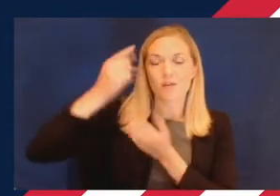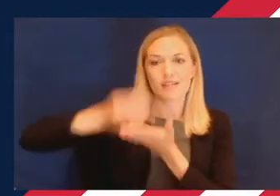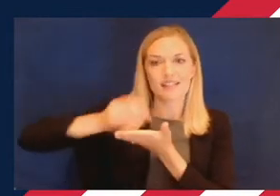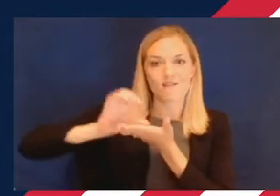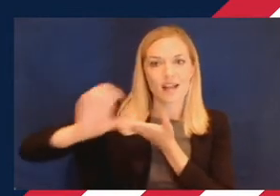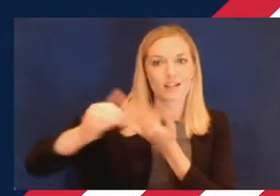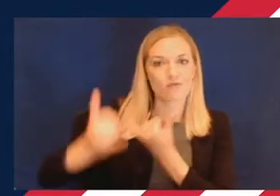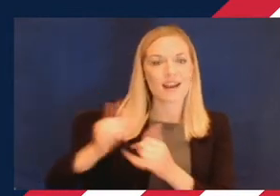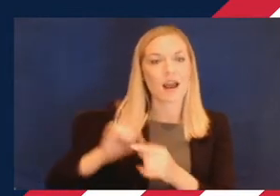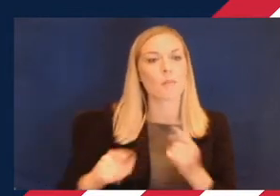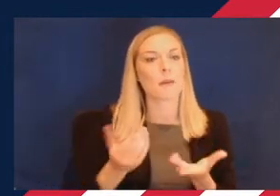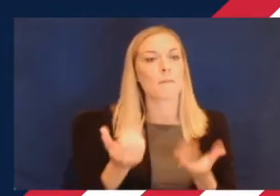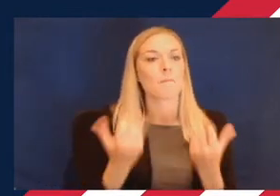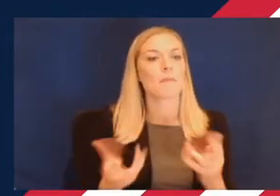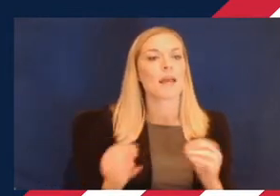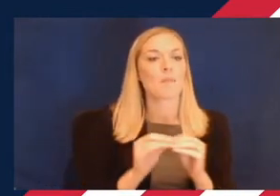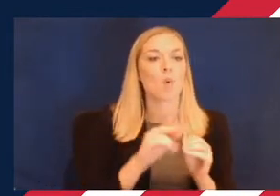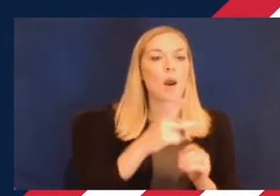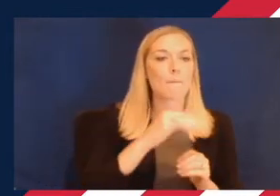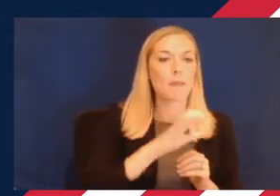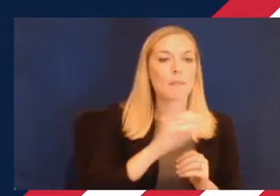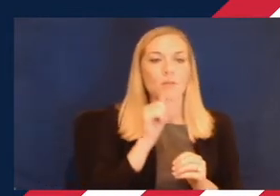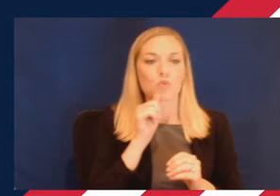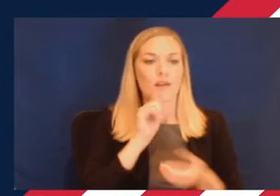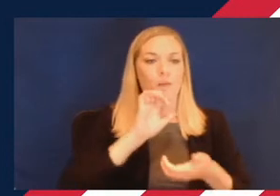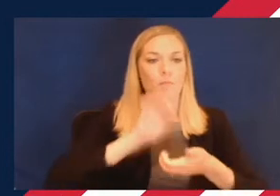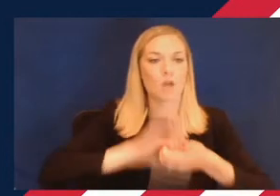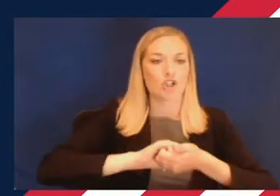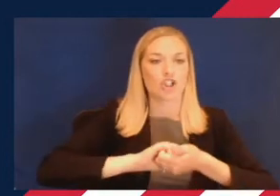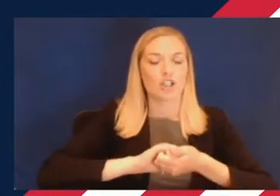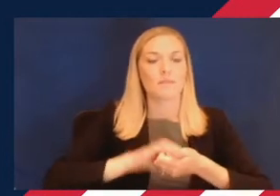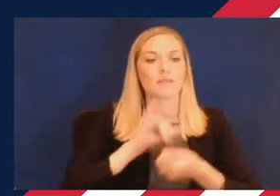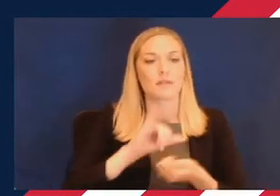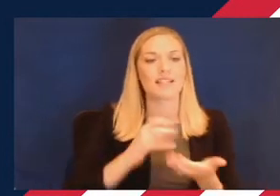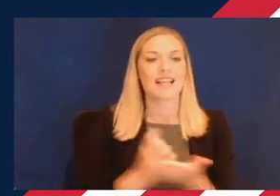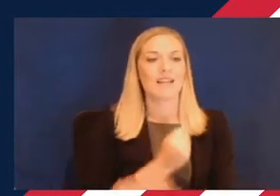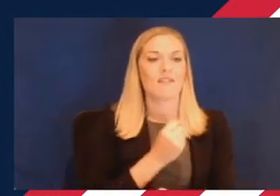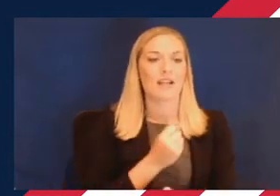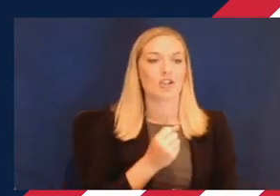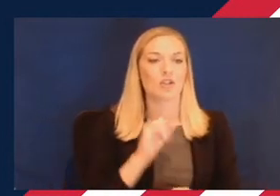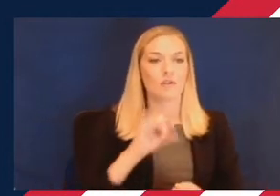partnerships and take advantage of the things that work that are linked to employers.